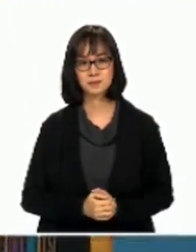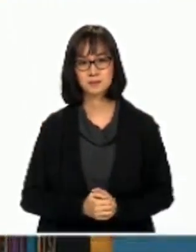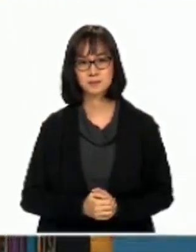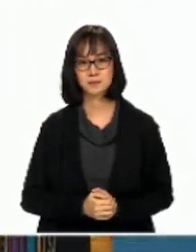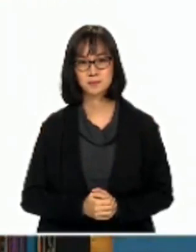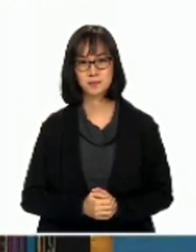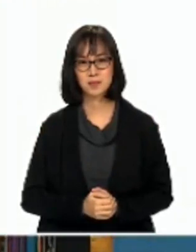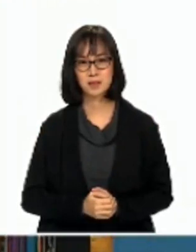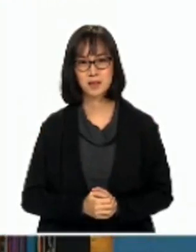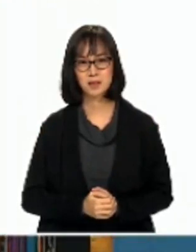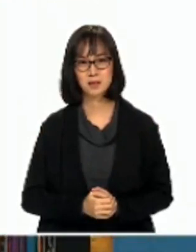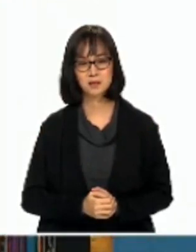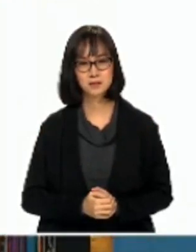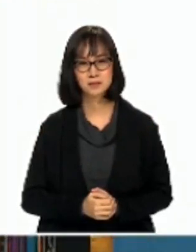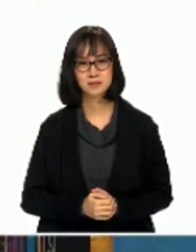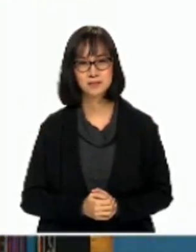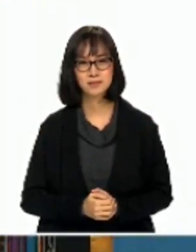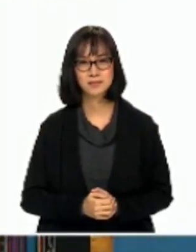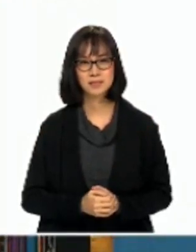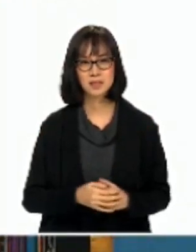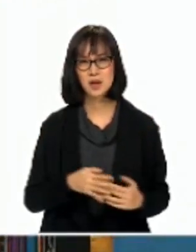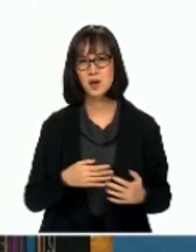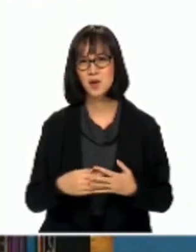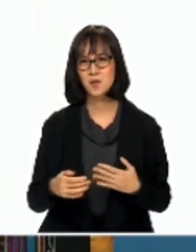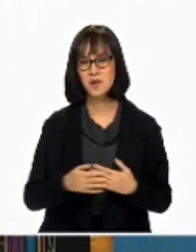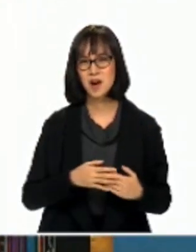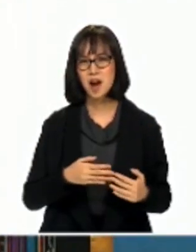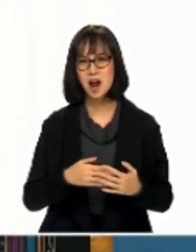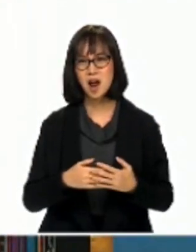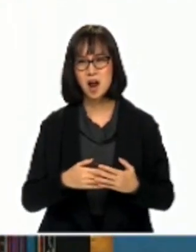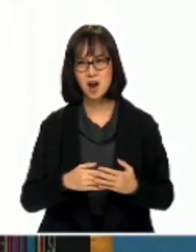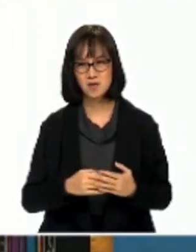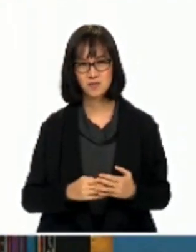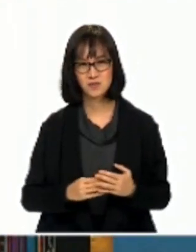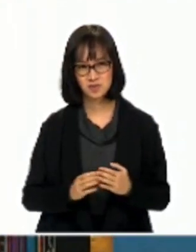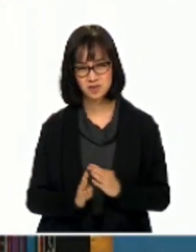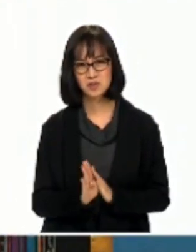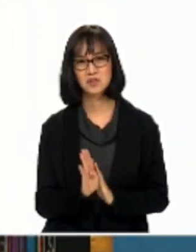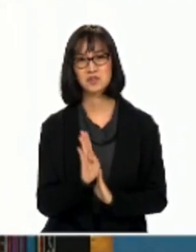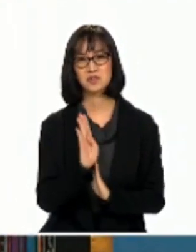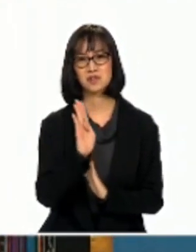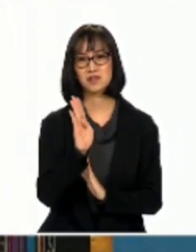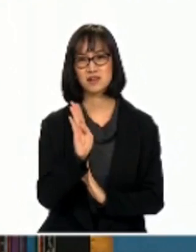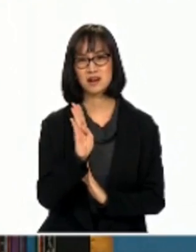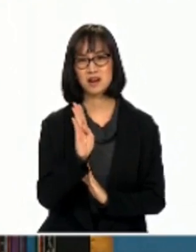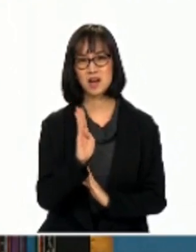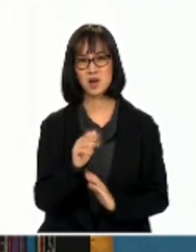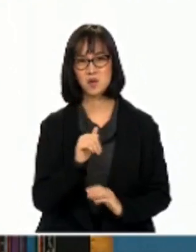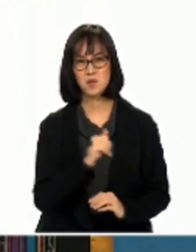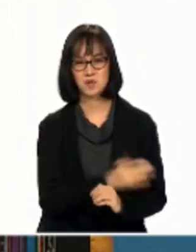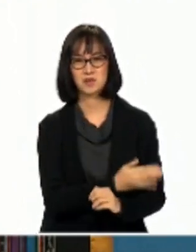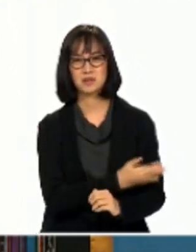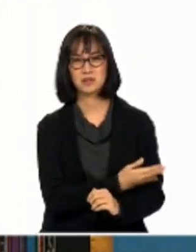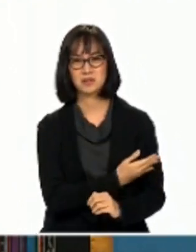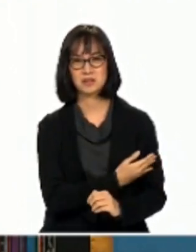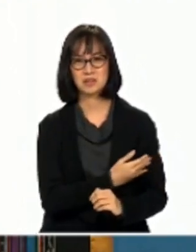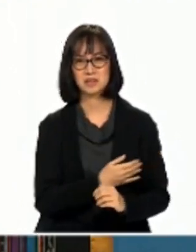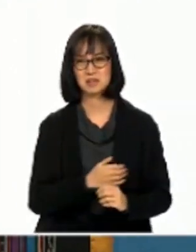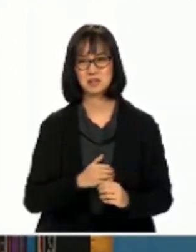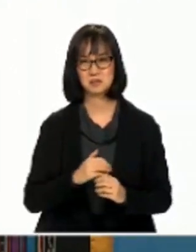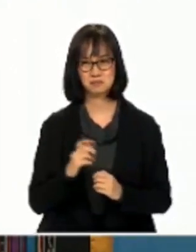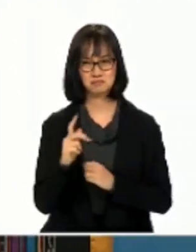However, the developmental gains will not be felt by our people in the countryside if we cannot